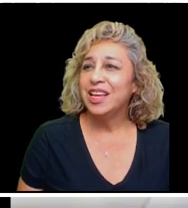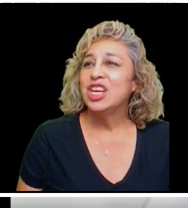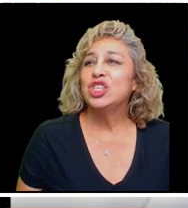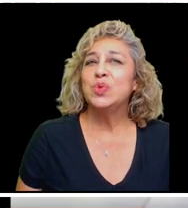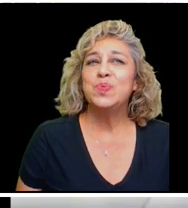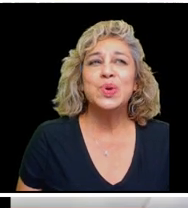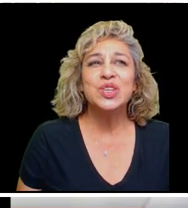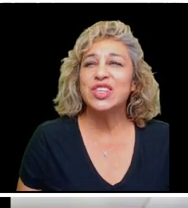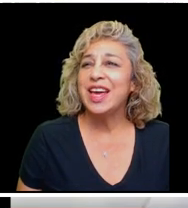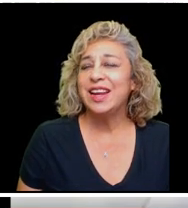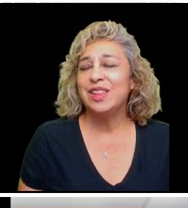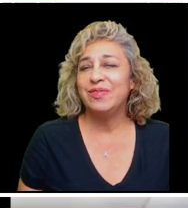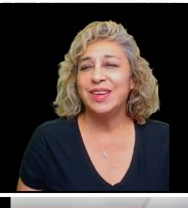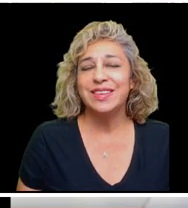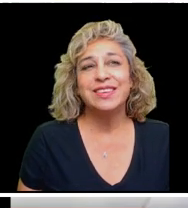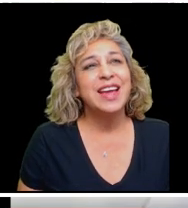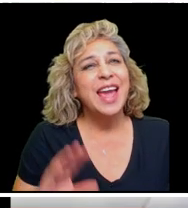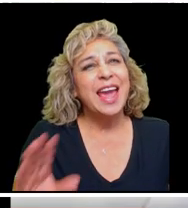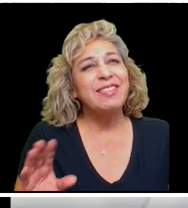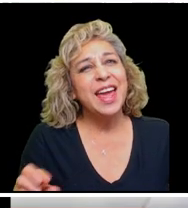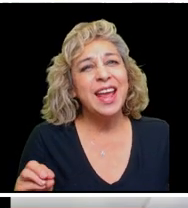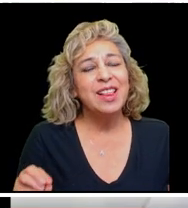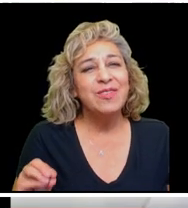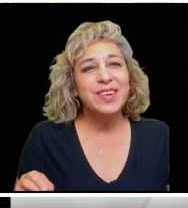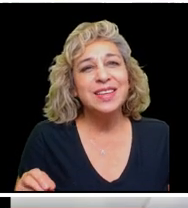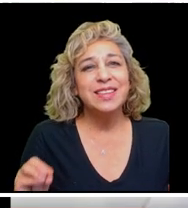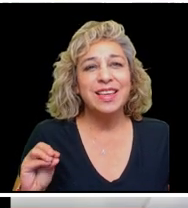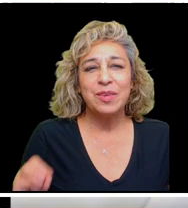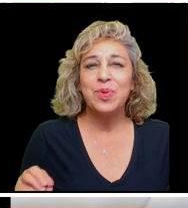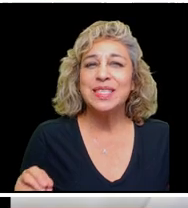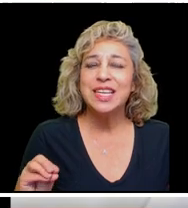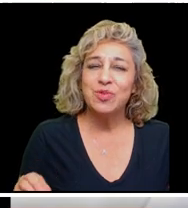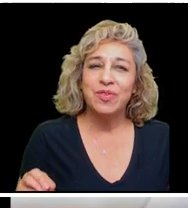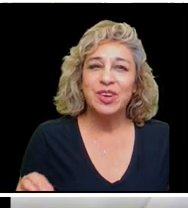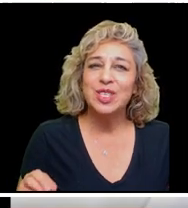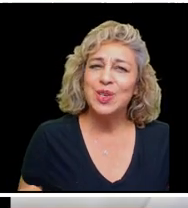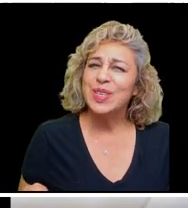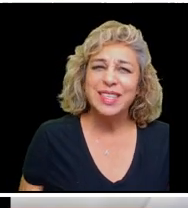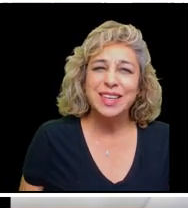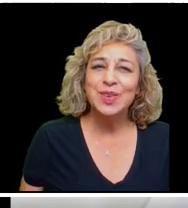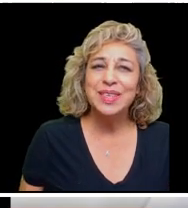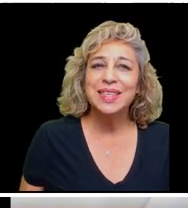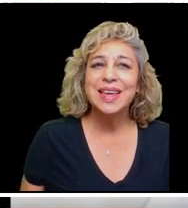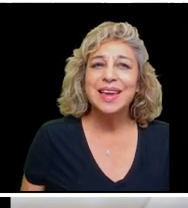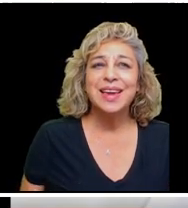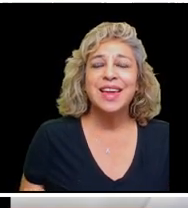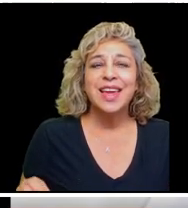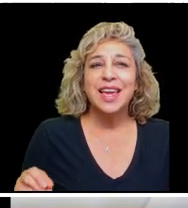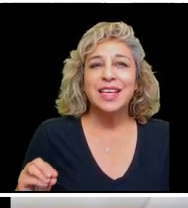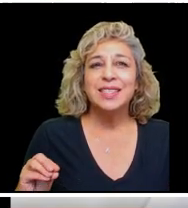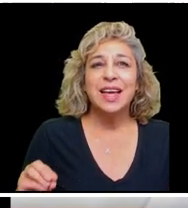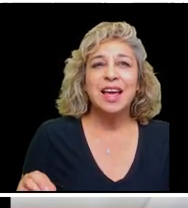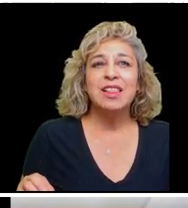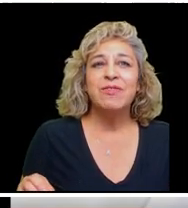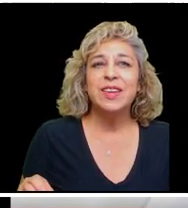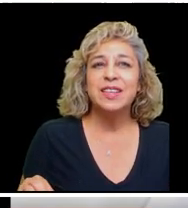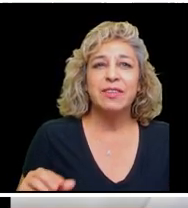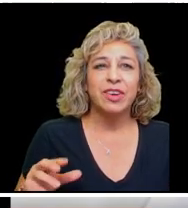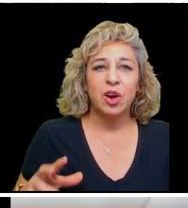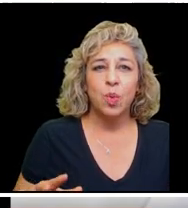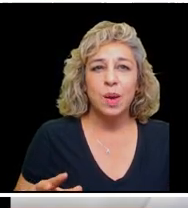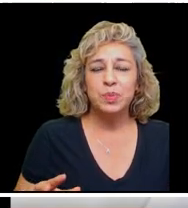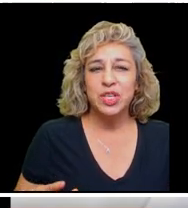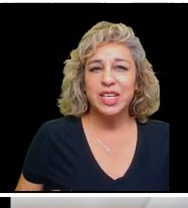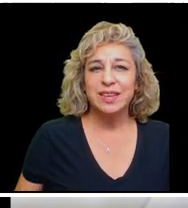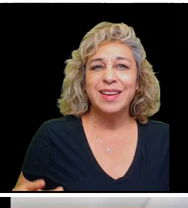to push that elephant and that elephant that the president refers to continuously is the elephant